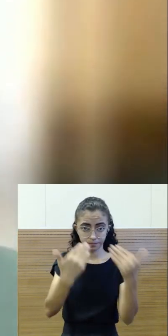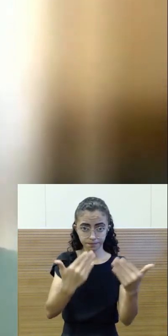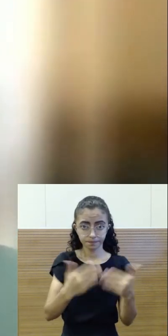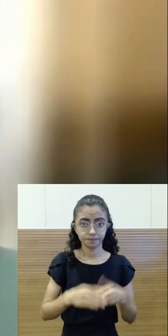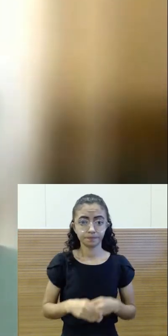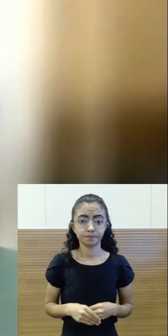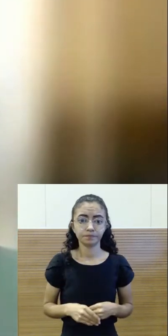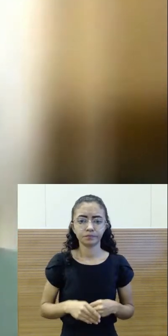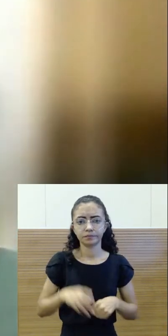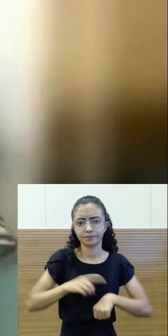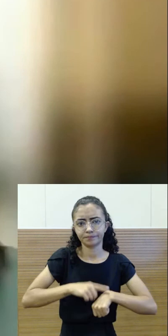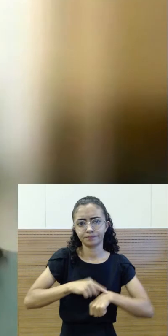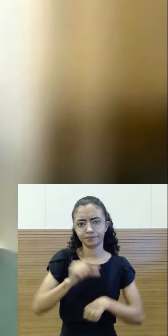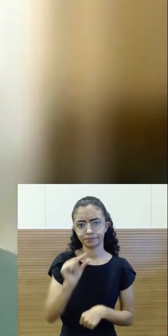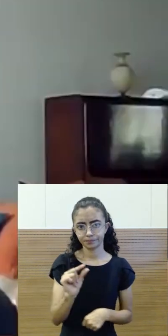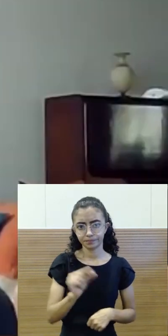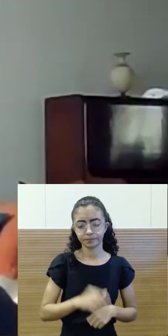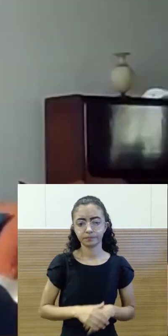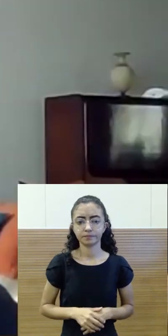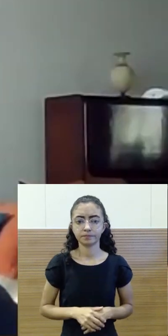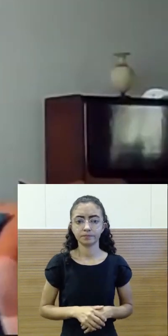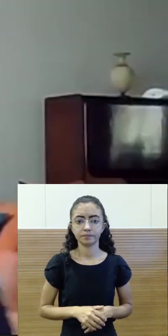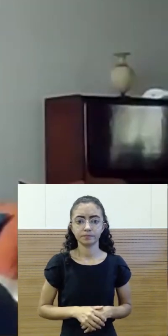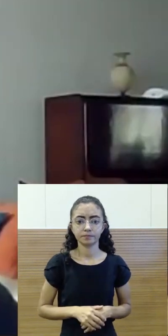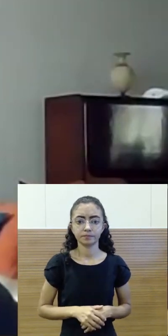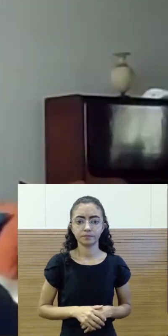Very briefly, Gisele, in my presentation,